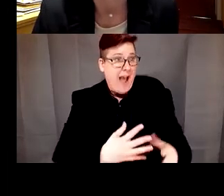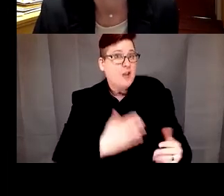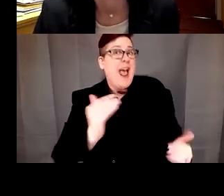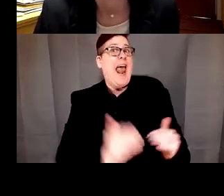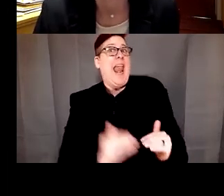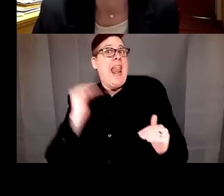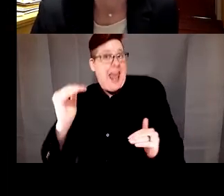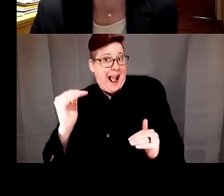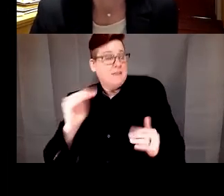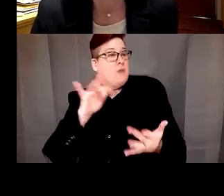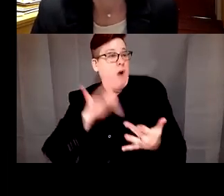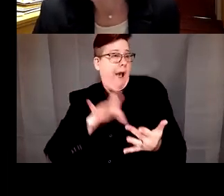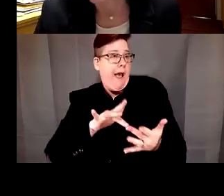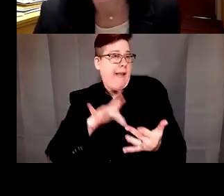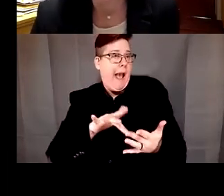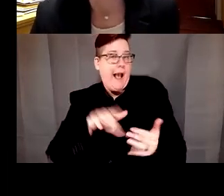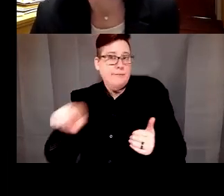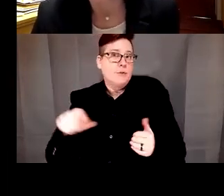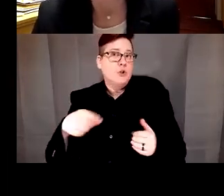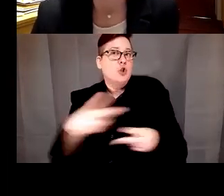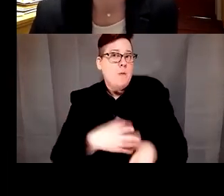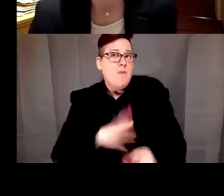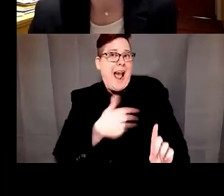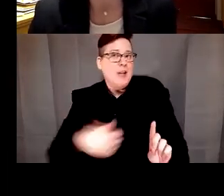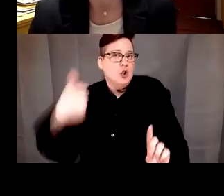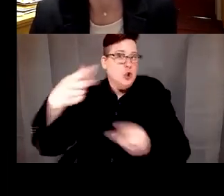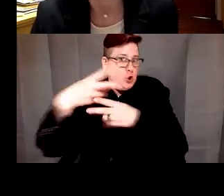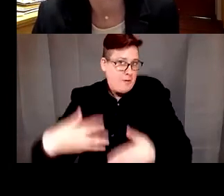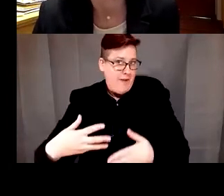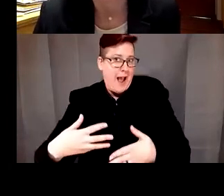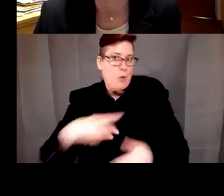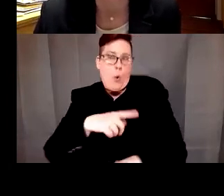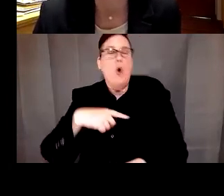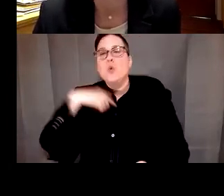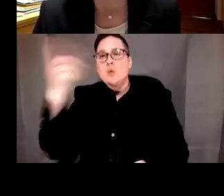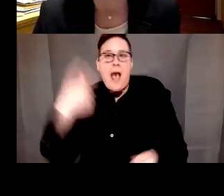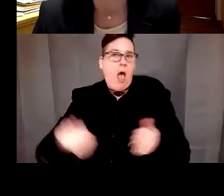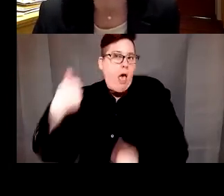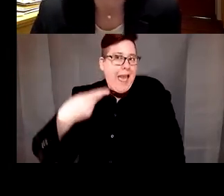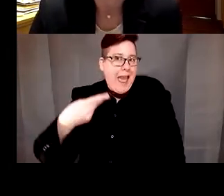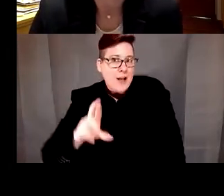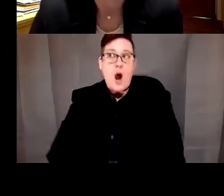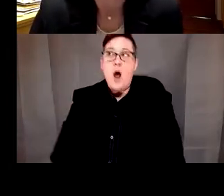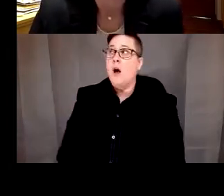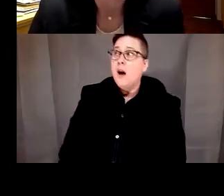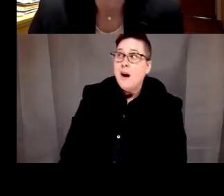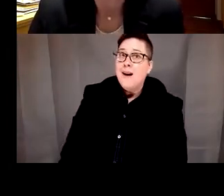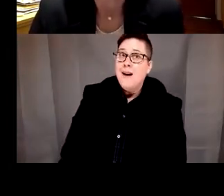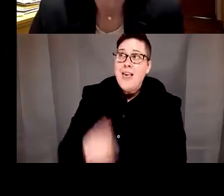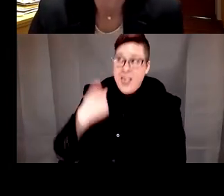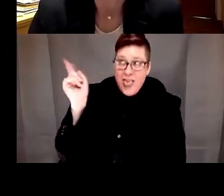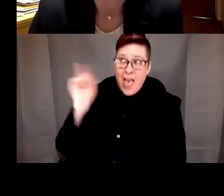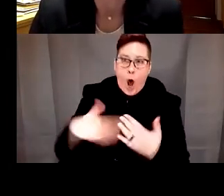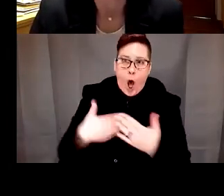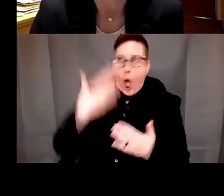supervisor, then you report it to the supervisor's supervisor, or you report it to head of HR. And the woman will say, well, they all knew